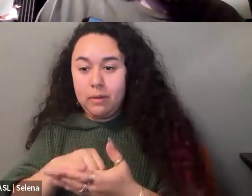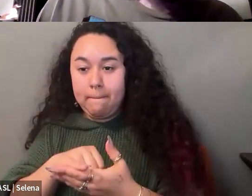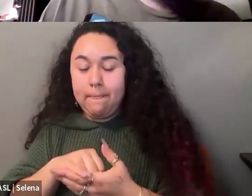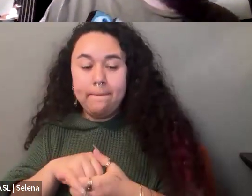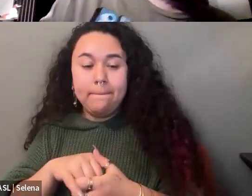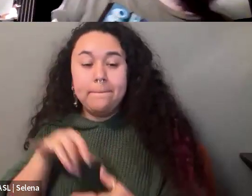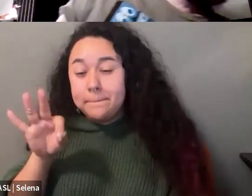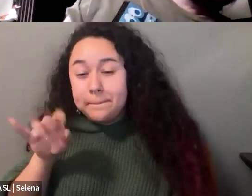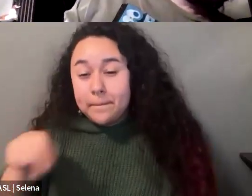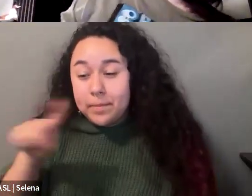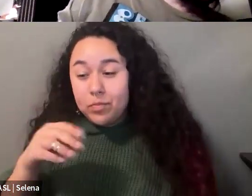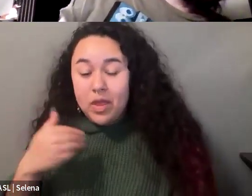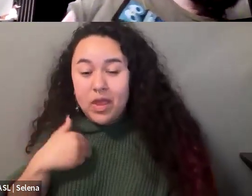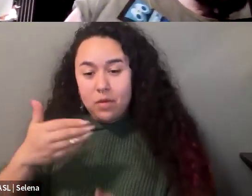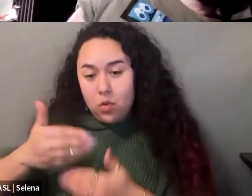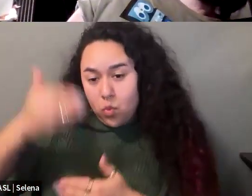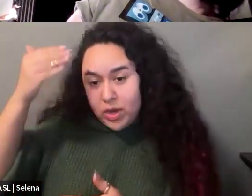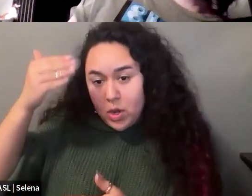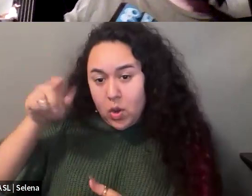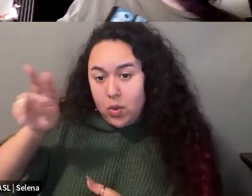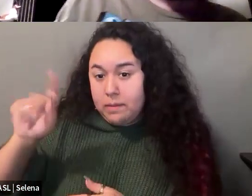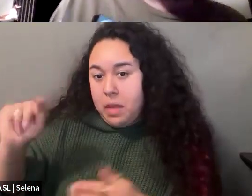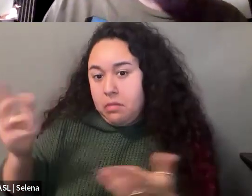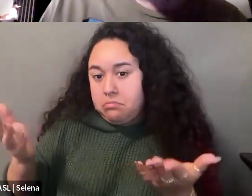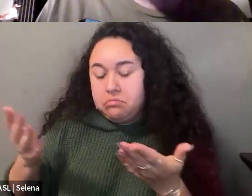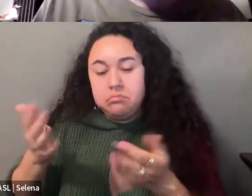if you have a window in your bathroom,